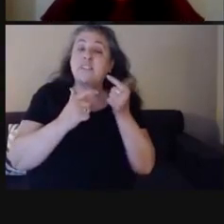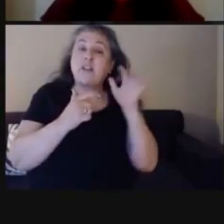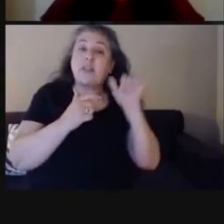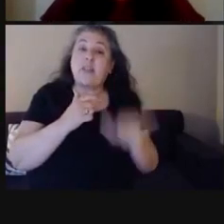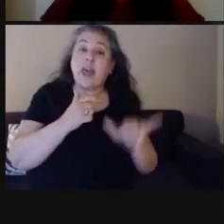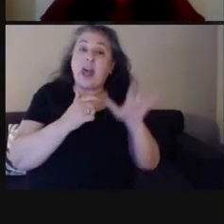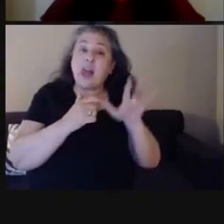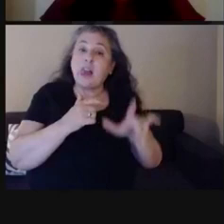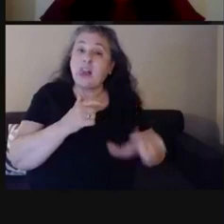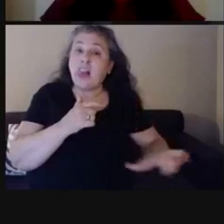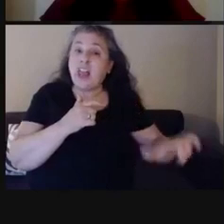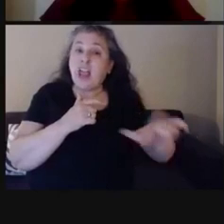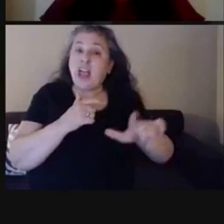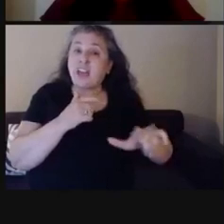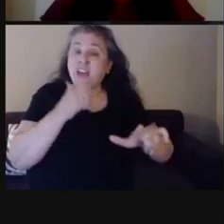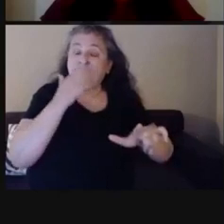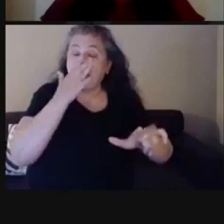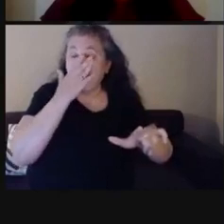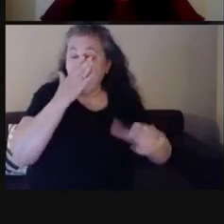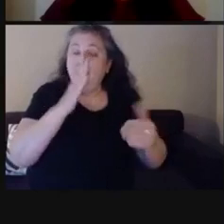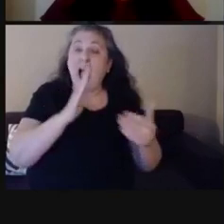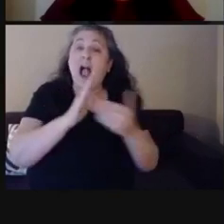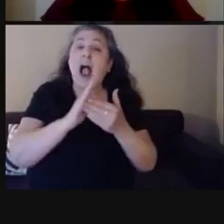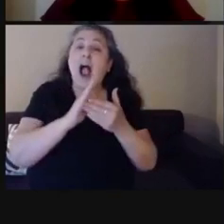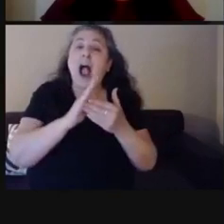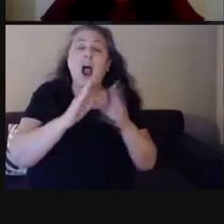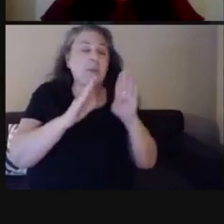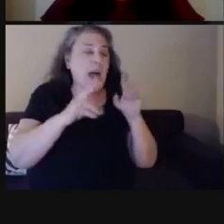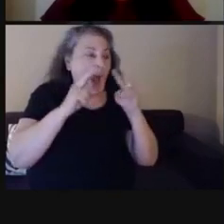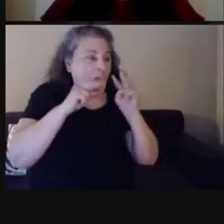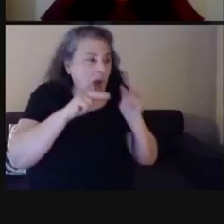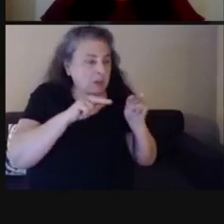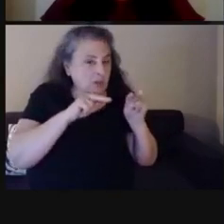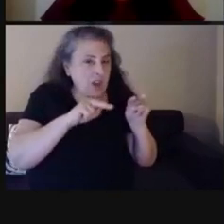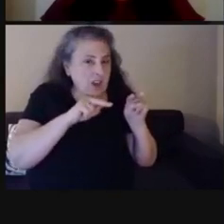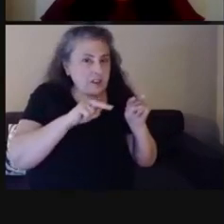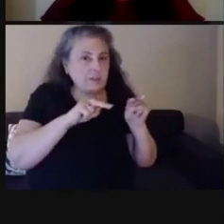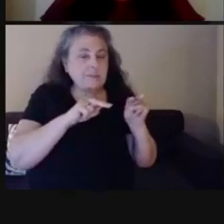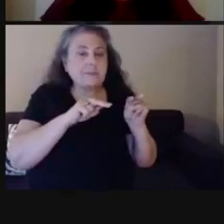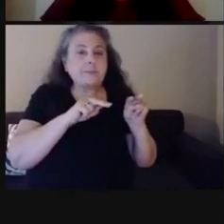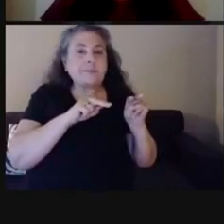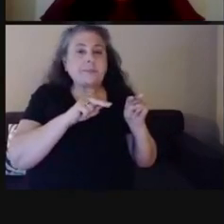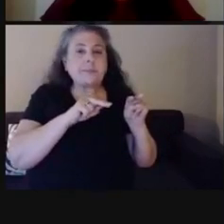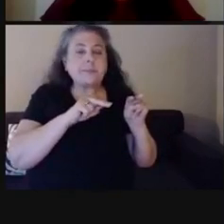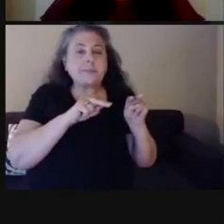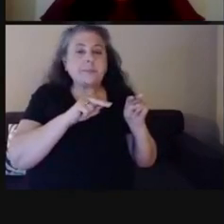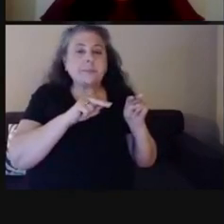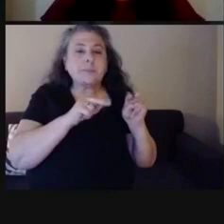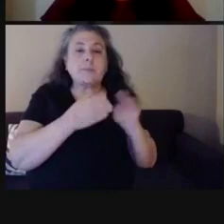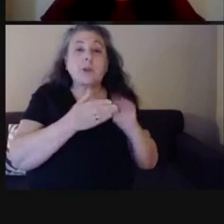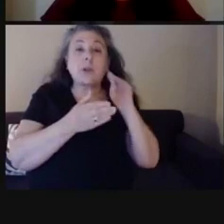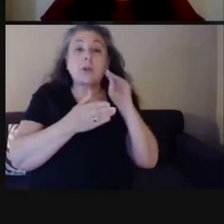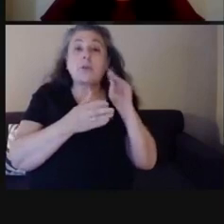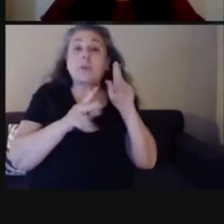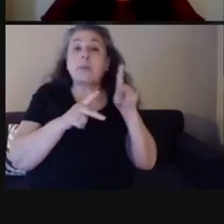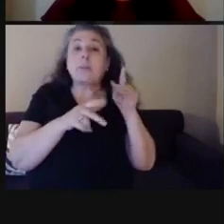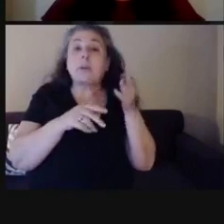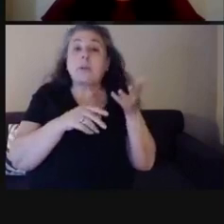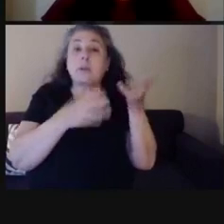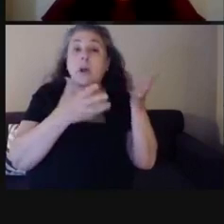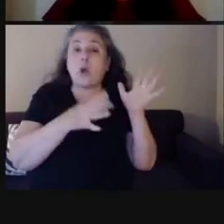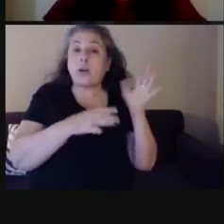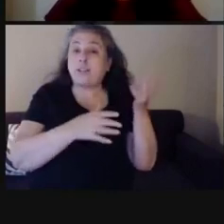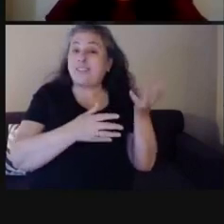land, again, by observation and learning from the people that were already